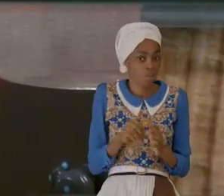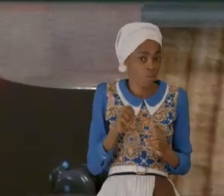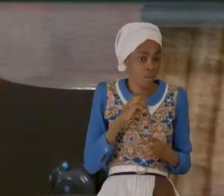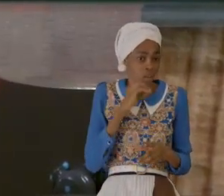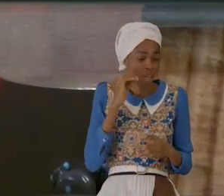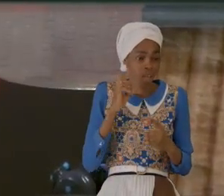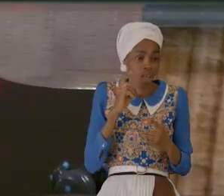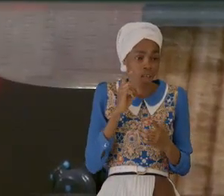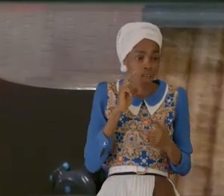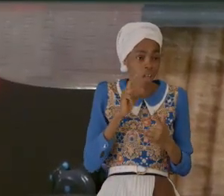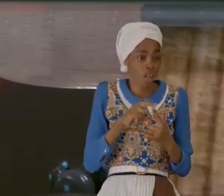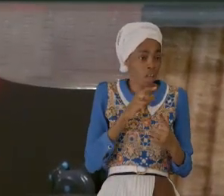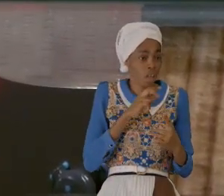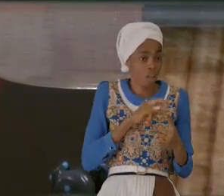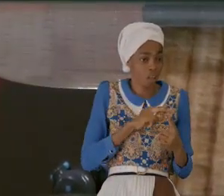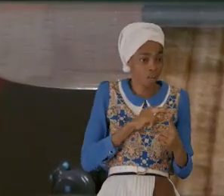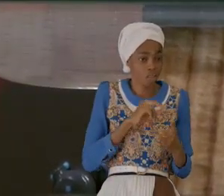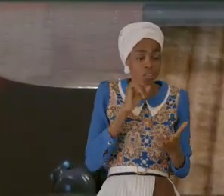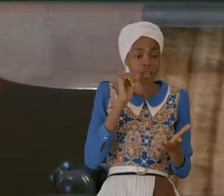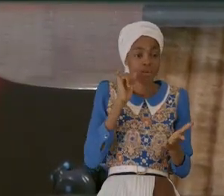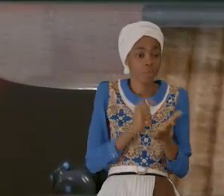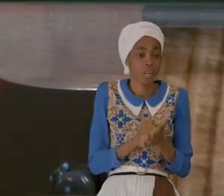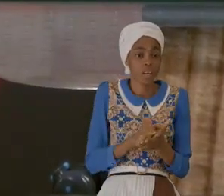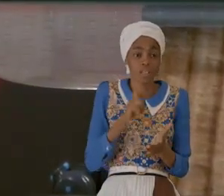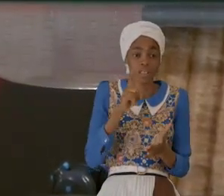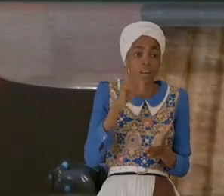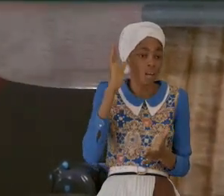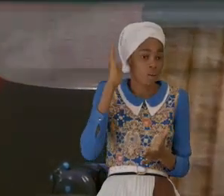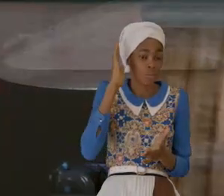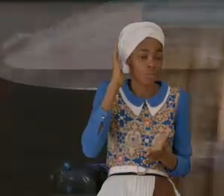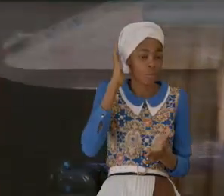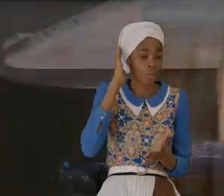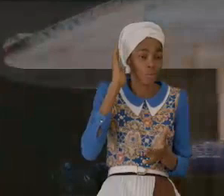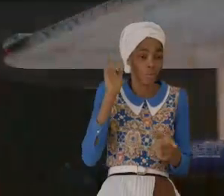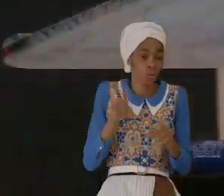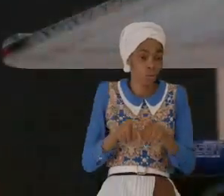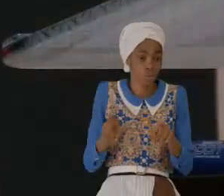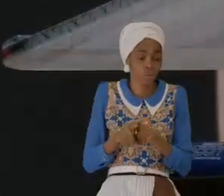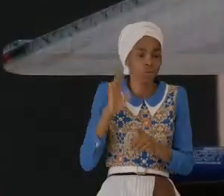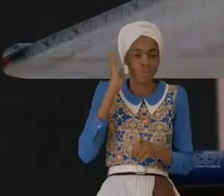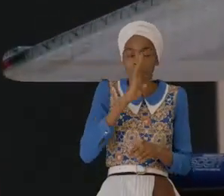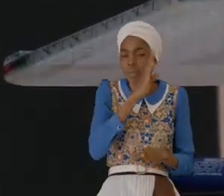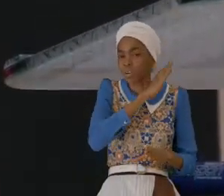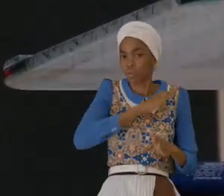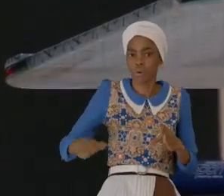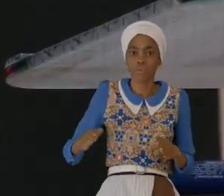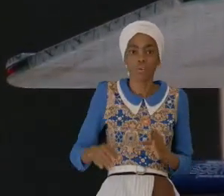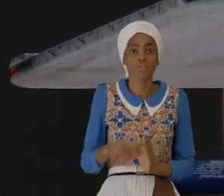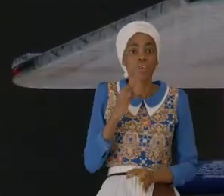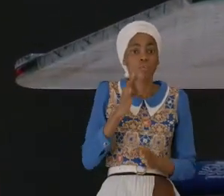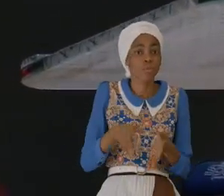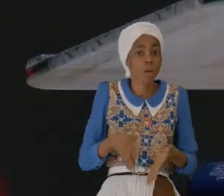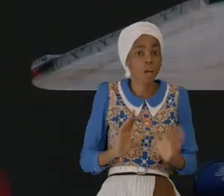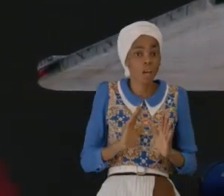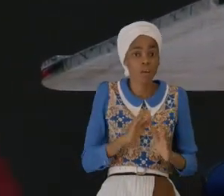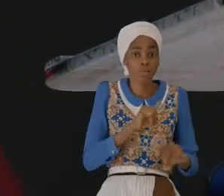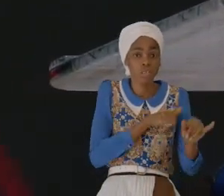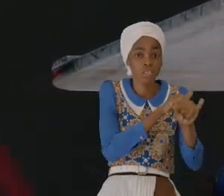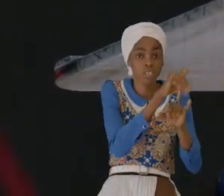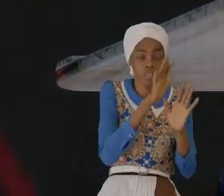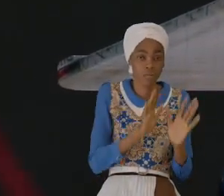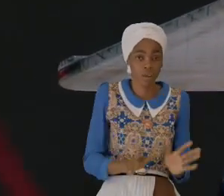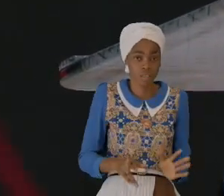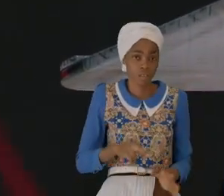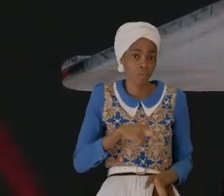Otherwise, thou also shall be cut off. If you allow the deceivers, the